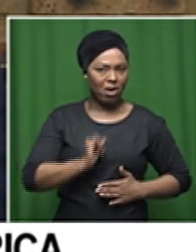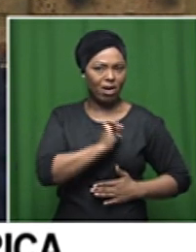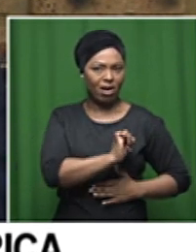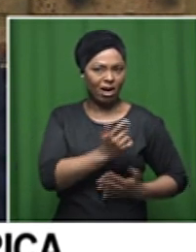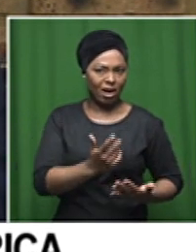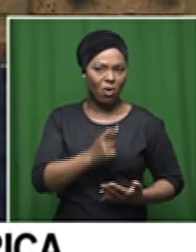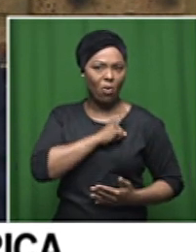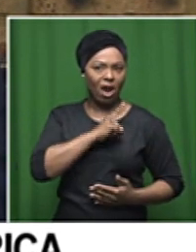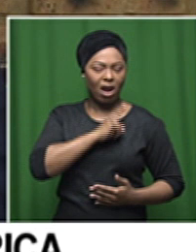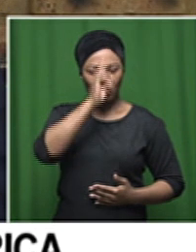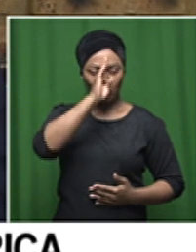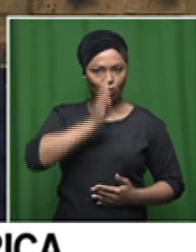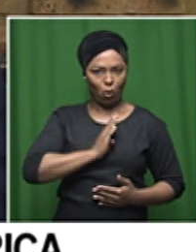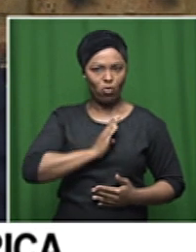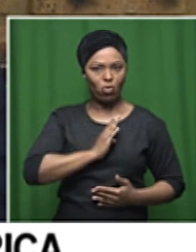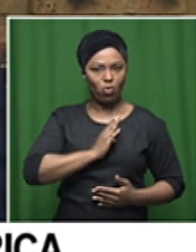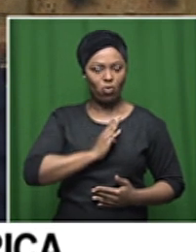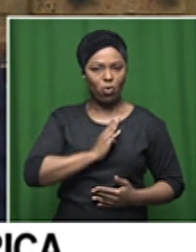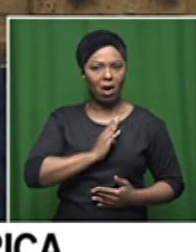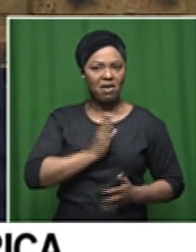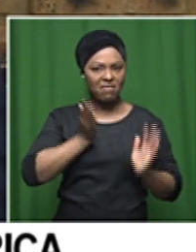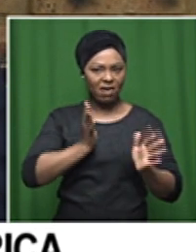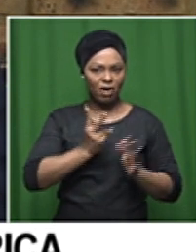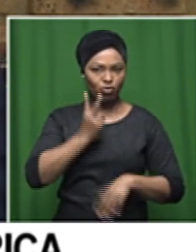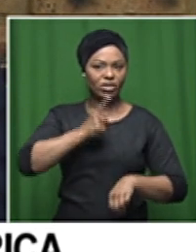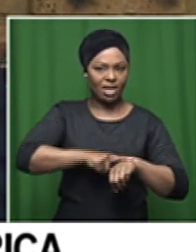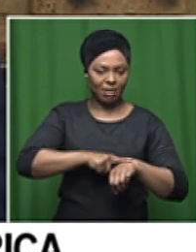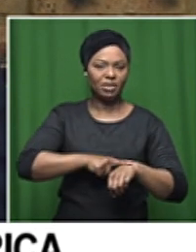a stroke twice and it has affected her